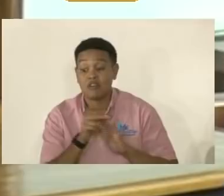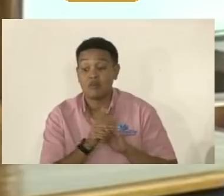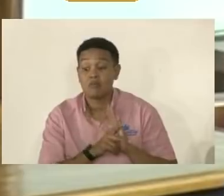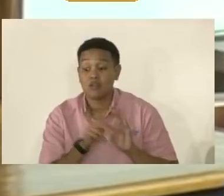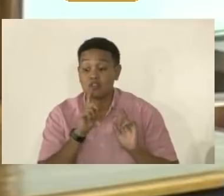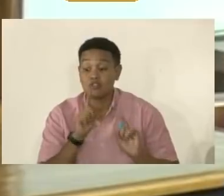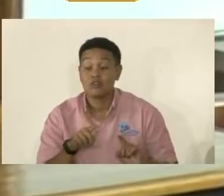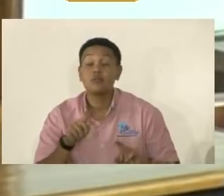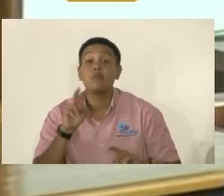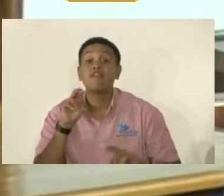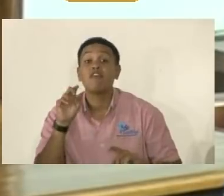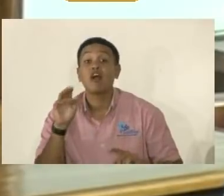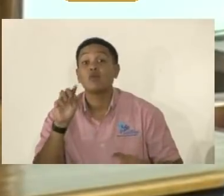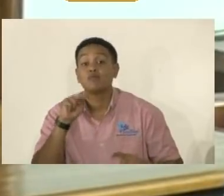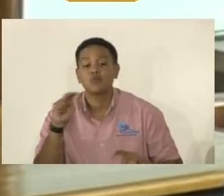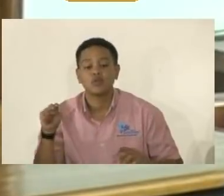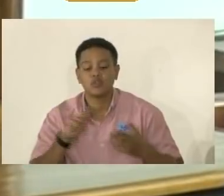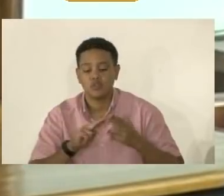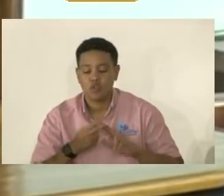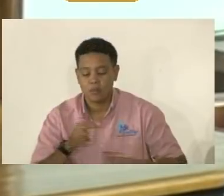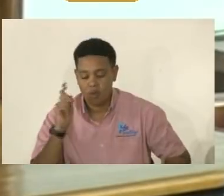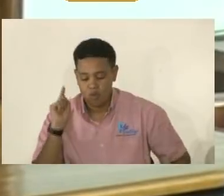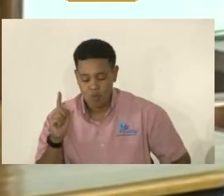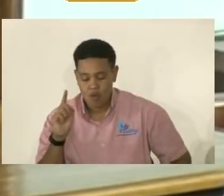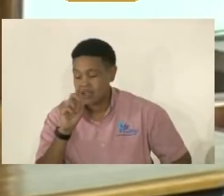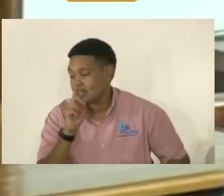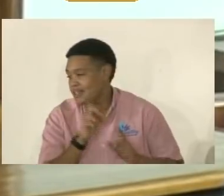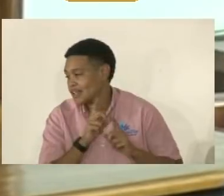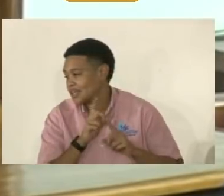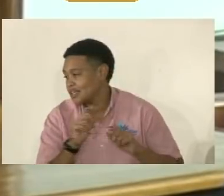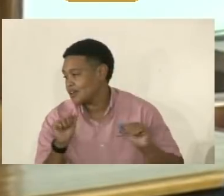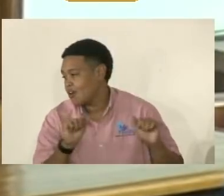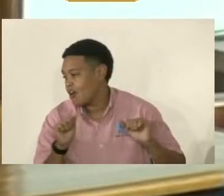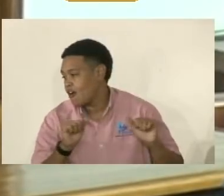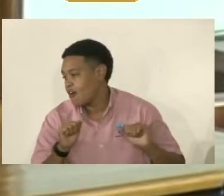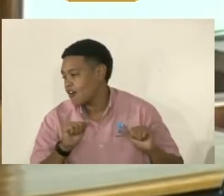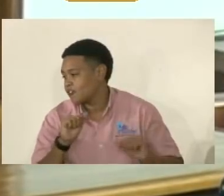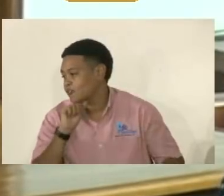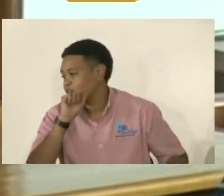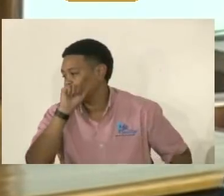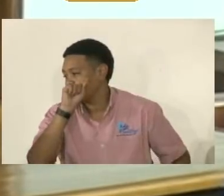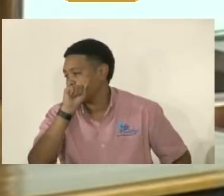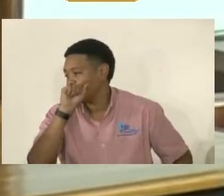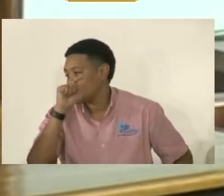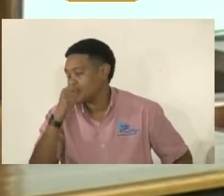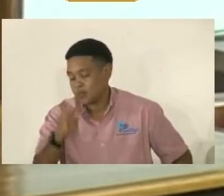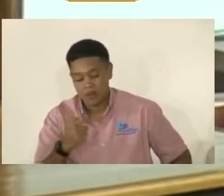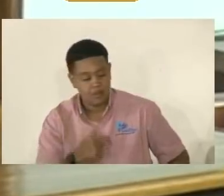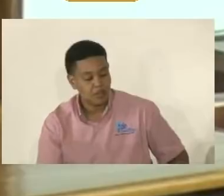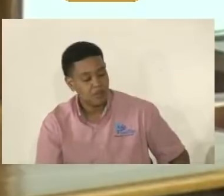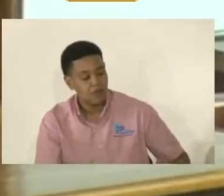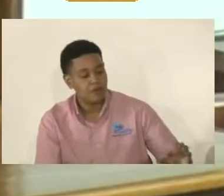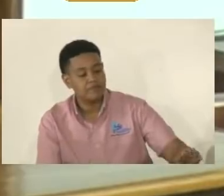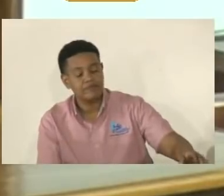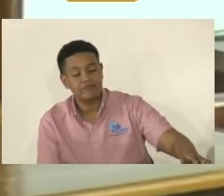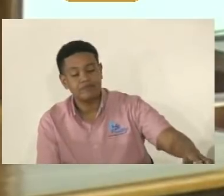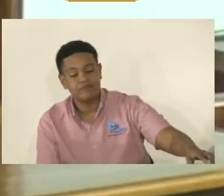Volume 22, Number 1, dated August 2021.